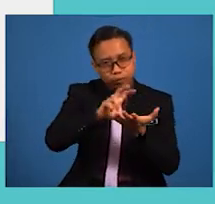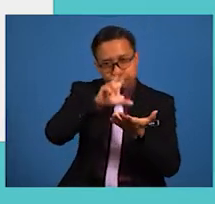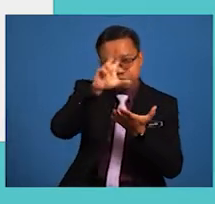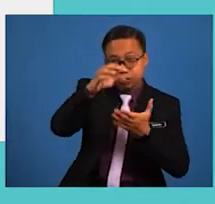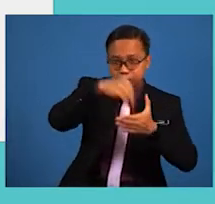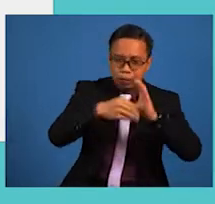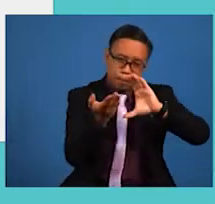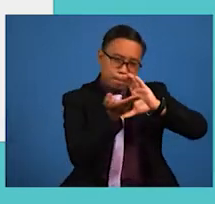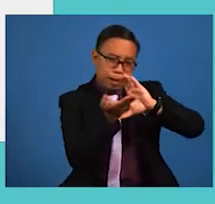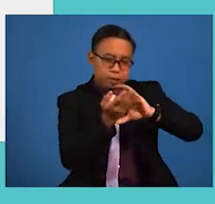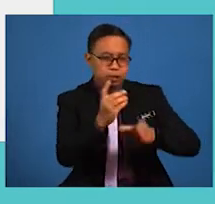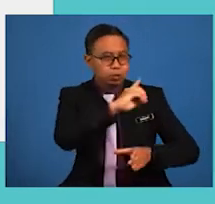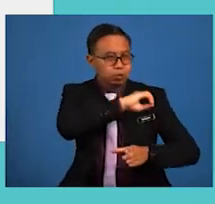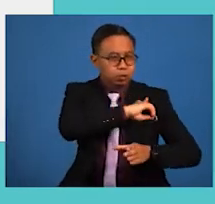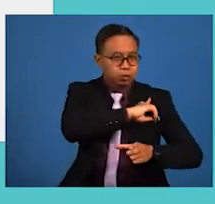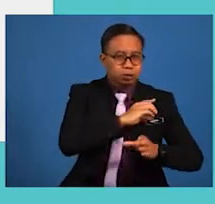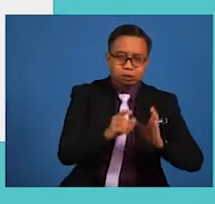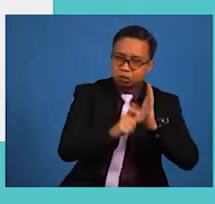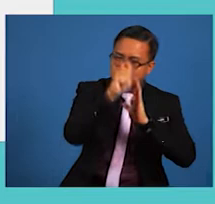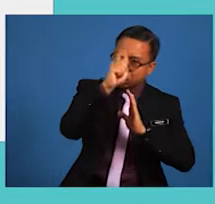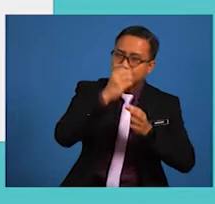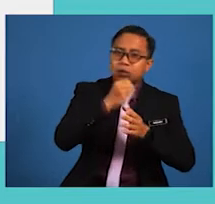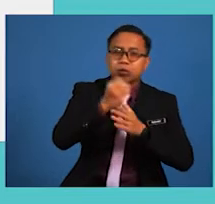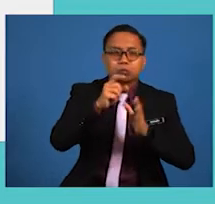bank deposit increase or decrease?